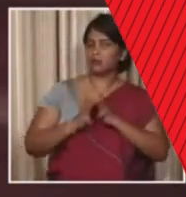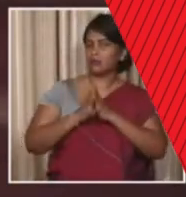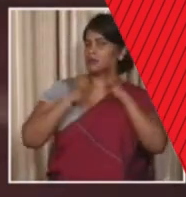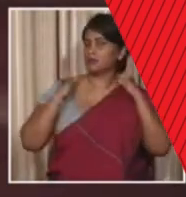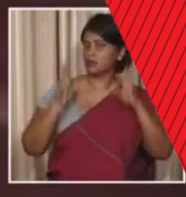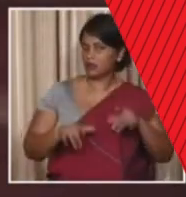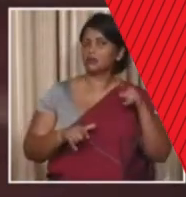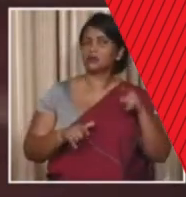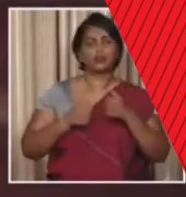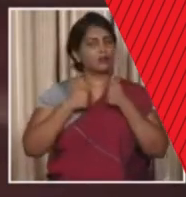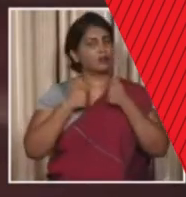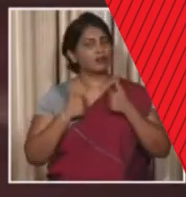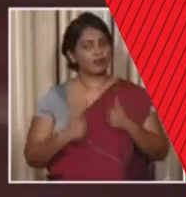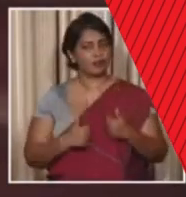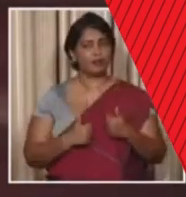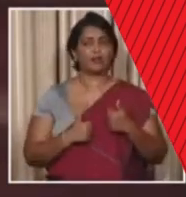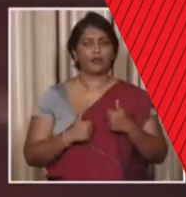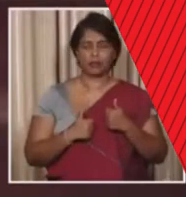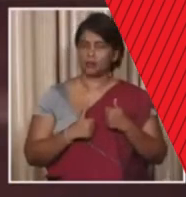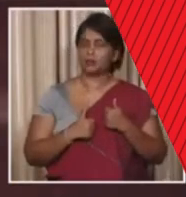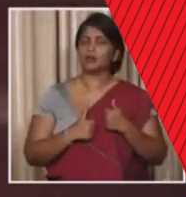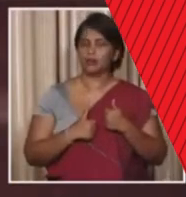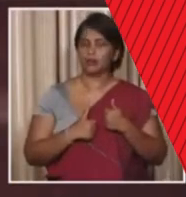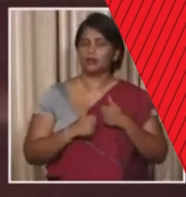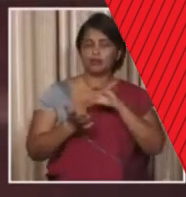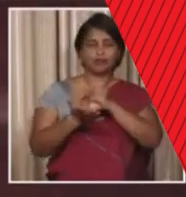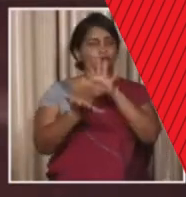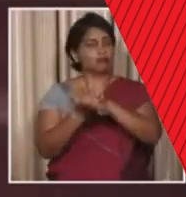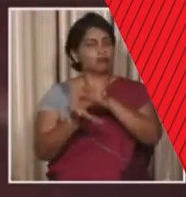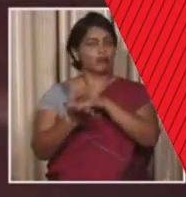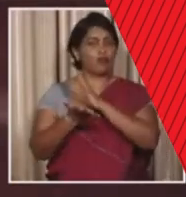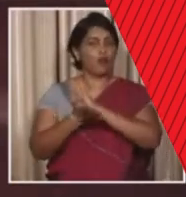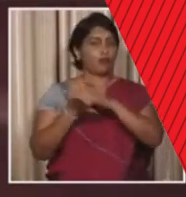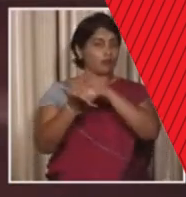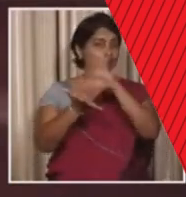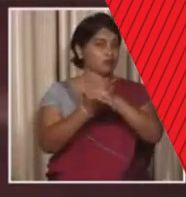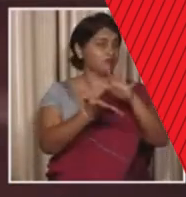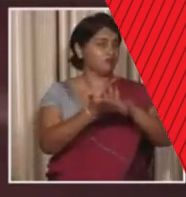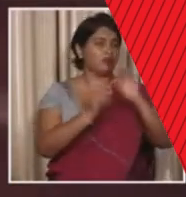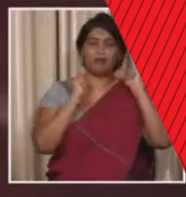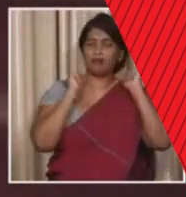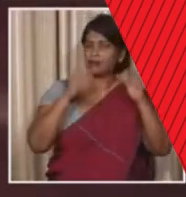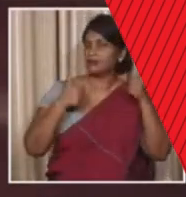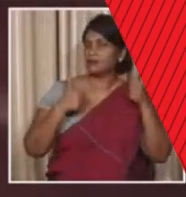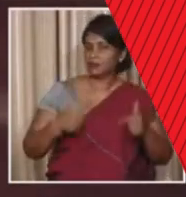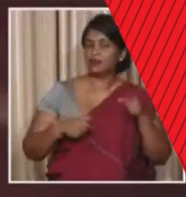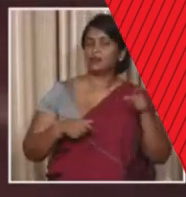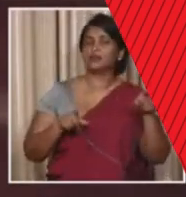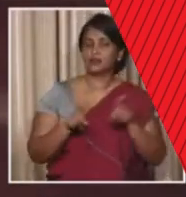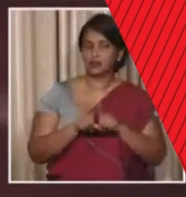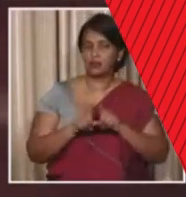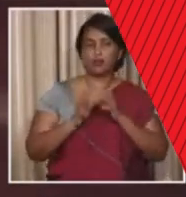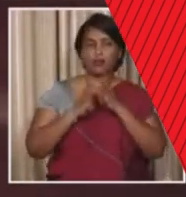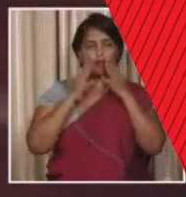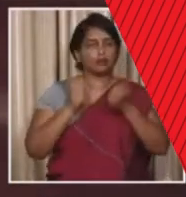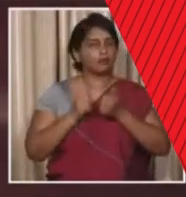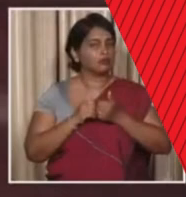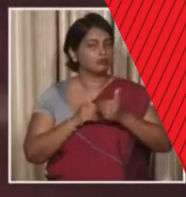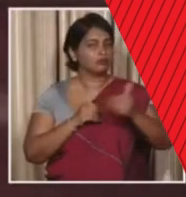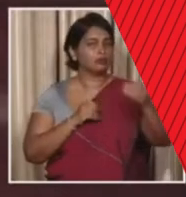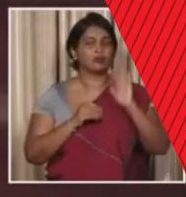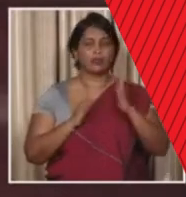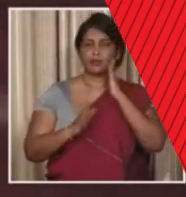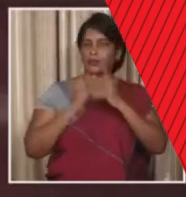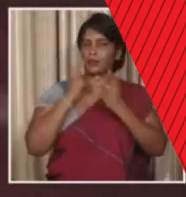good and Sri Lanka is in a, walking on the right direction so if somebody wants to be in that situation just